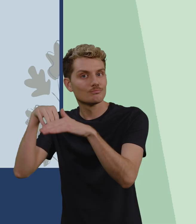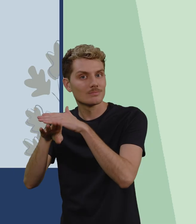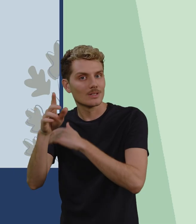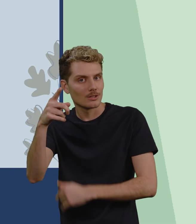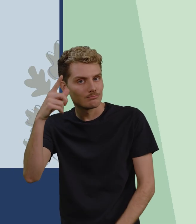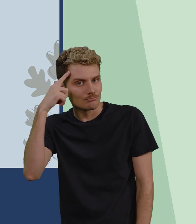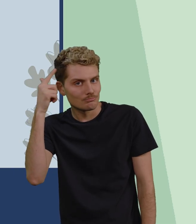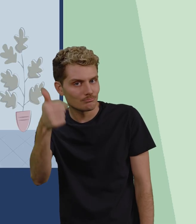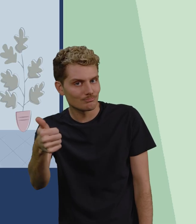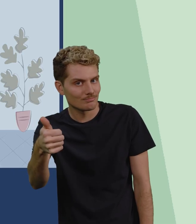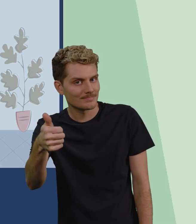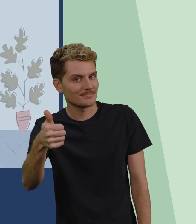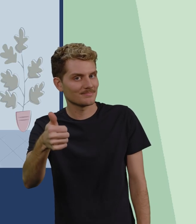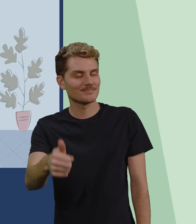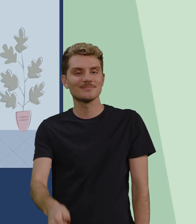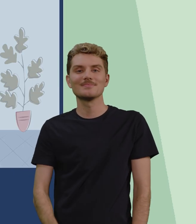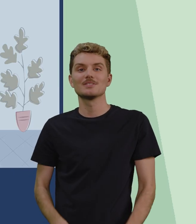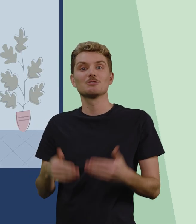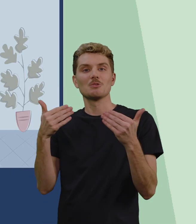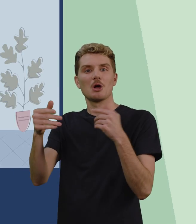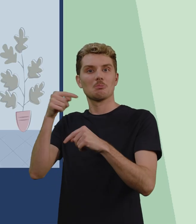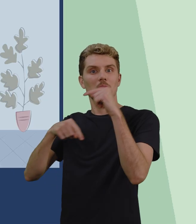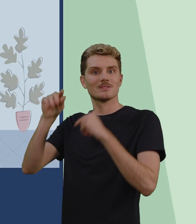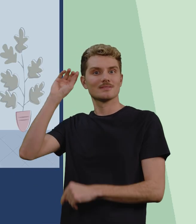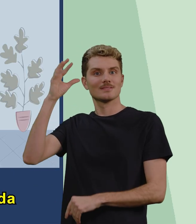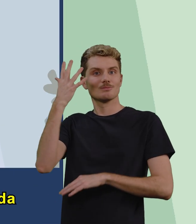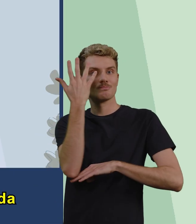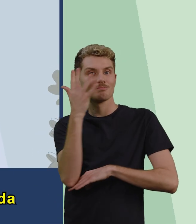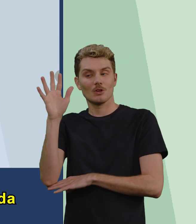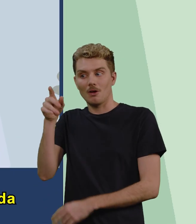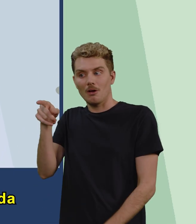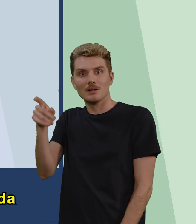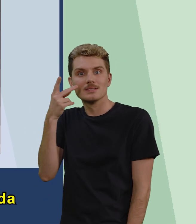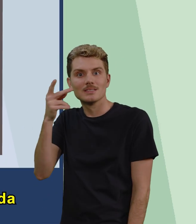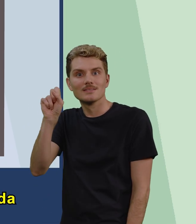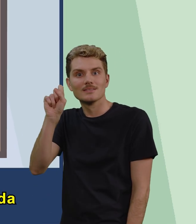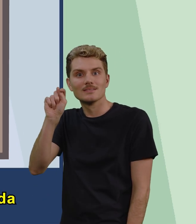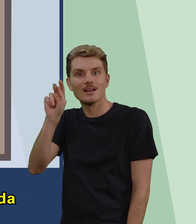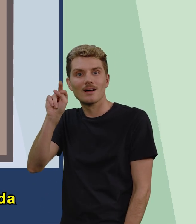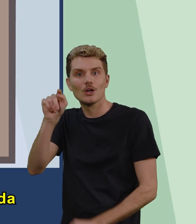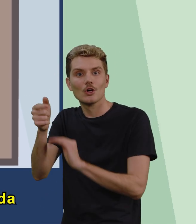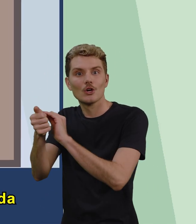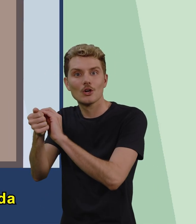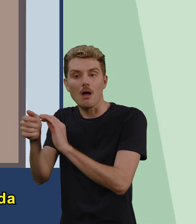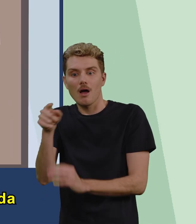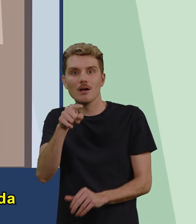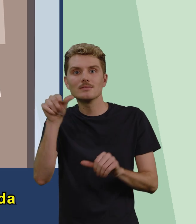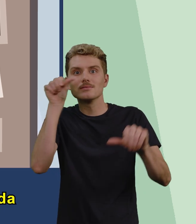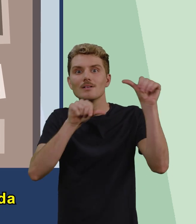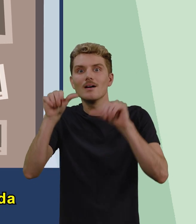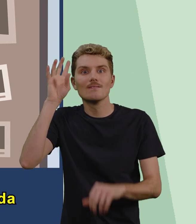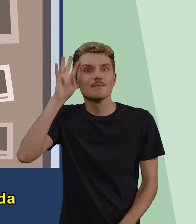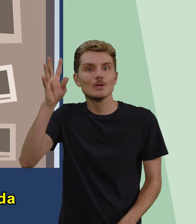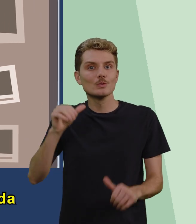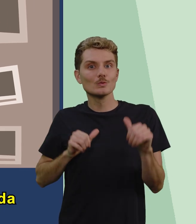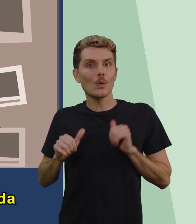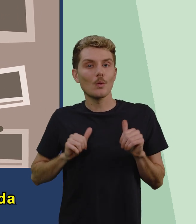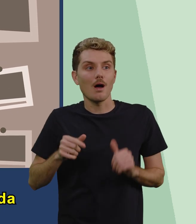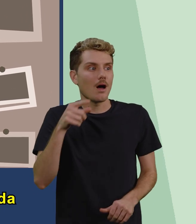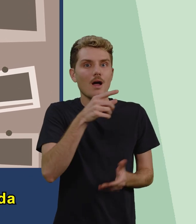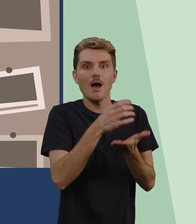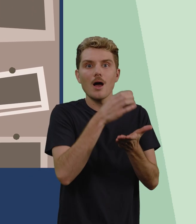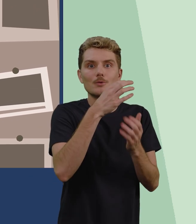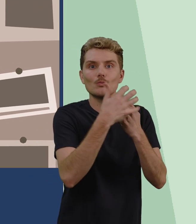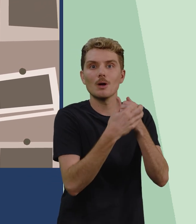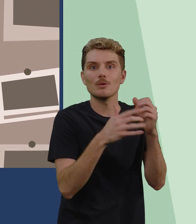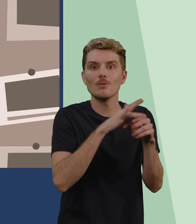and when. Let's go back to Sunny Oaks and see how a stunt turtle, a sci-fi show, and a can of